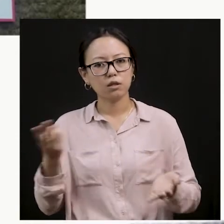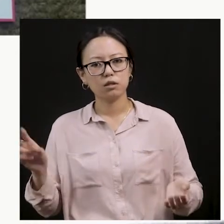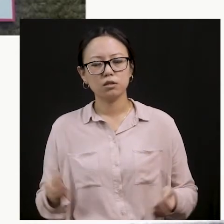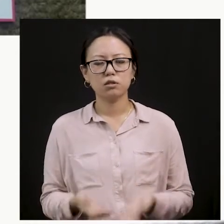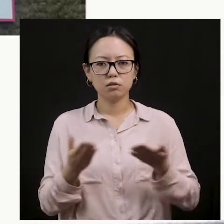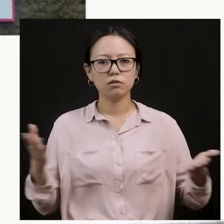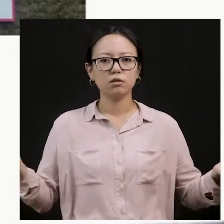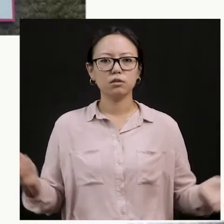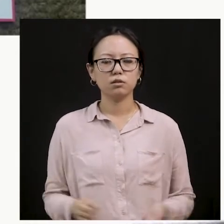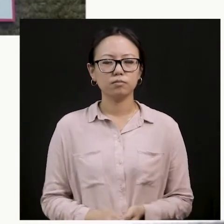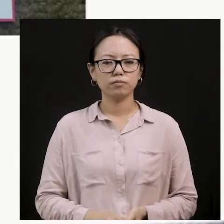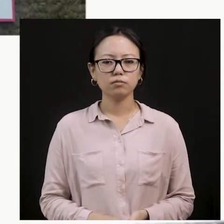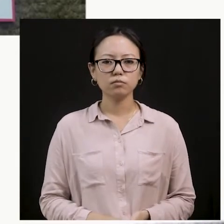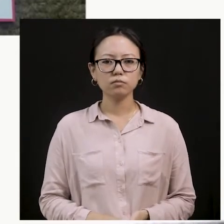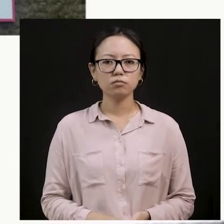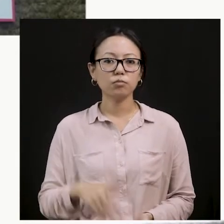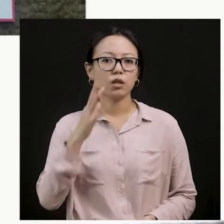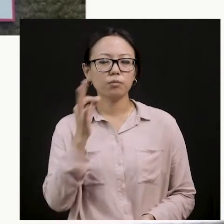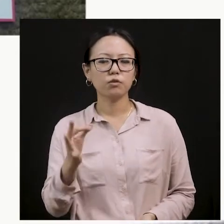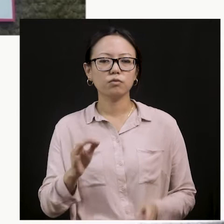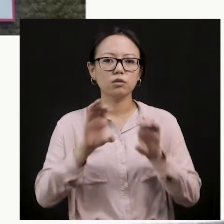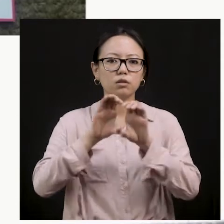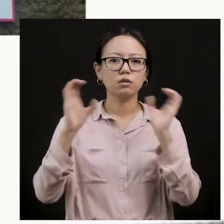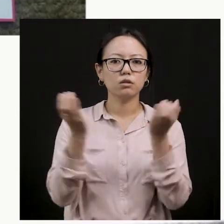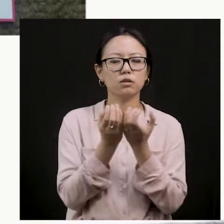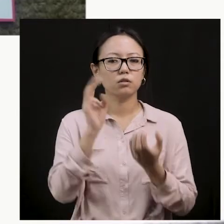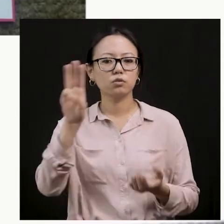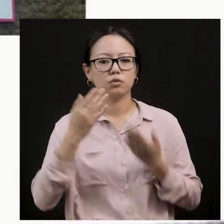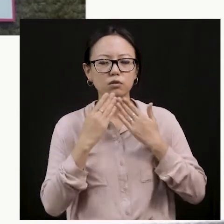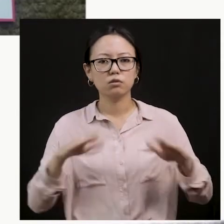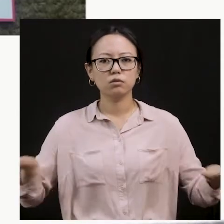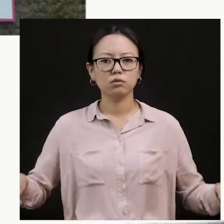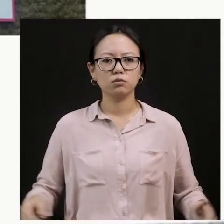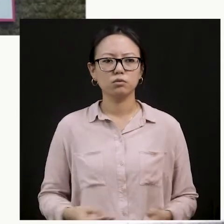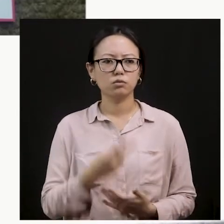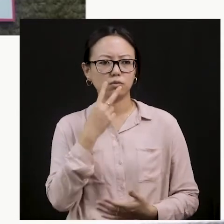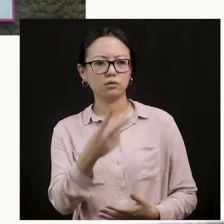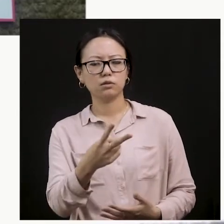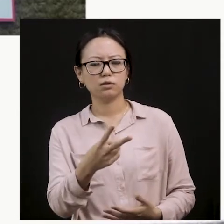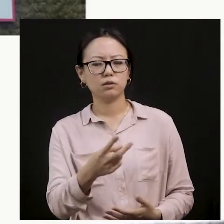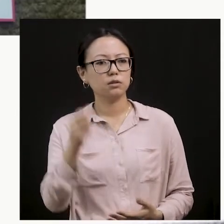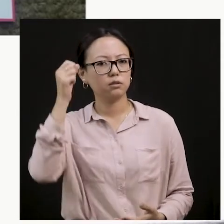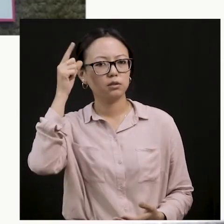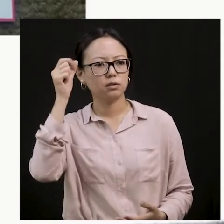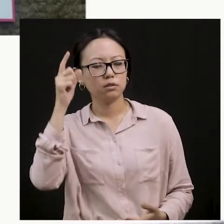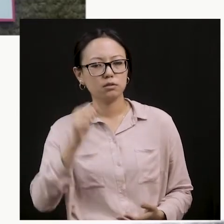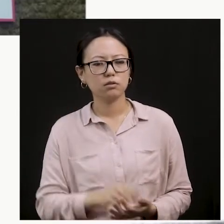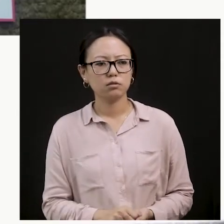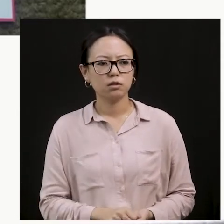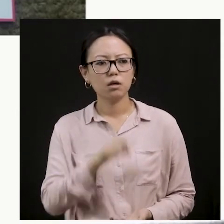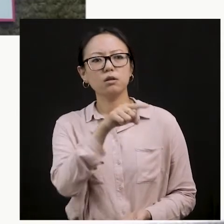3 students to be able to differentiate and to be able to distinguish